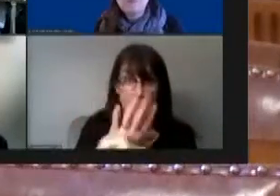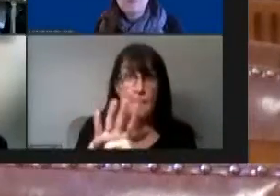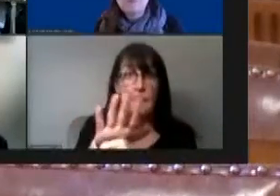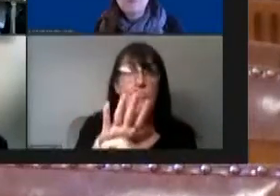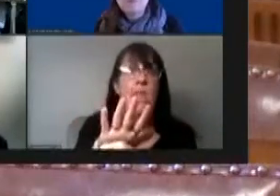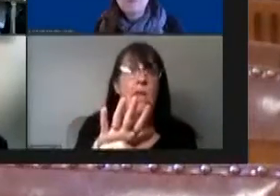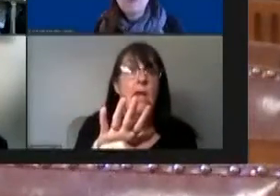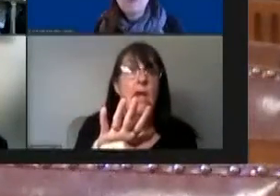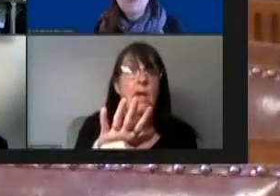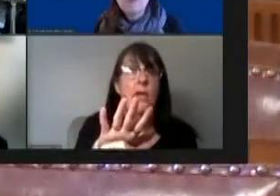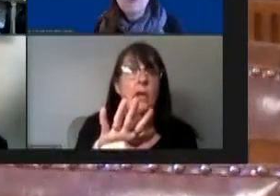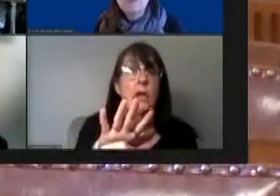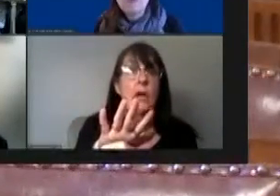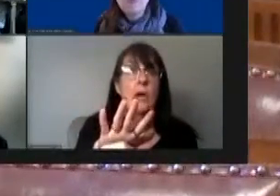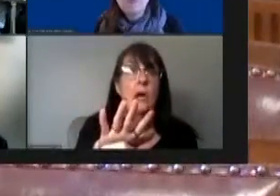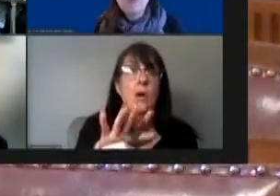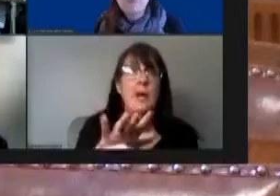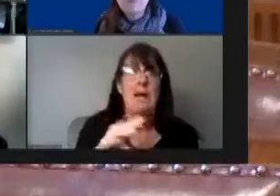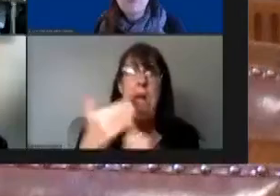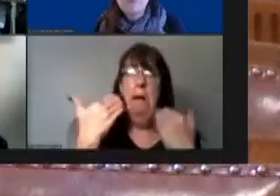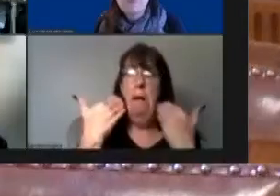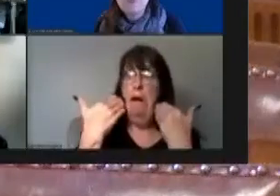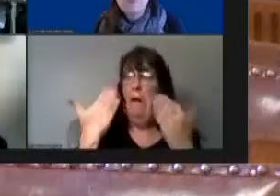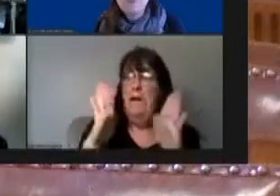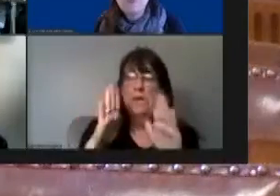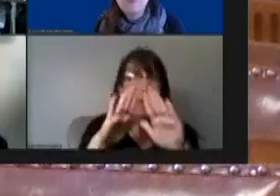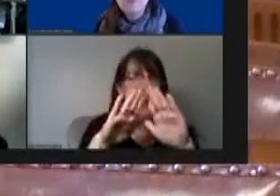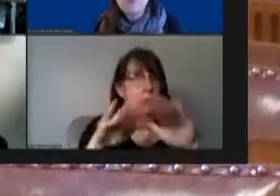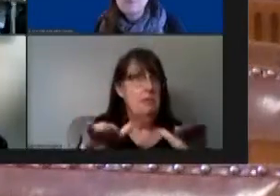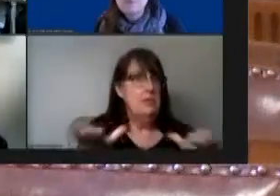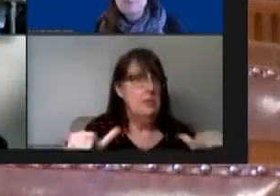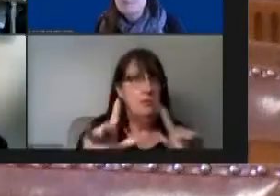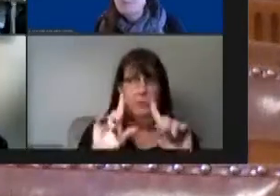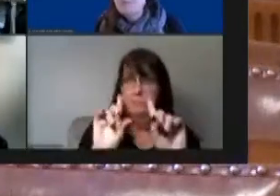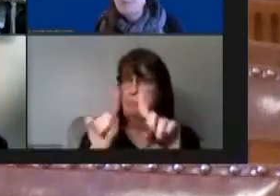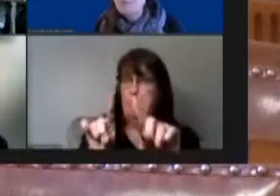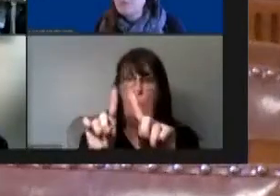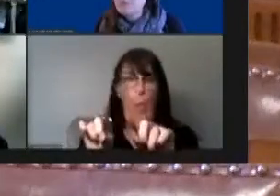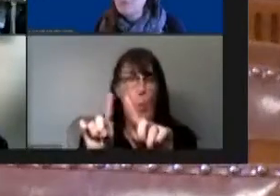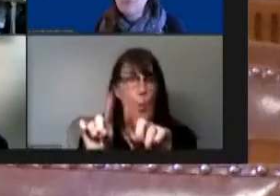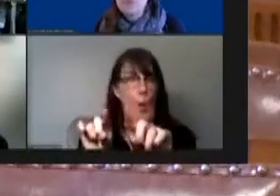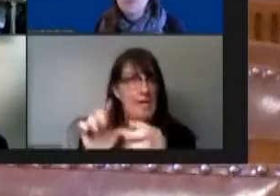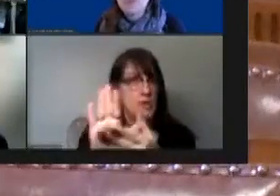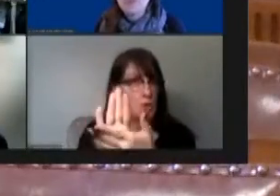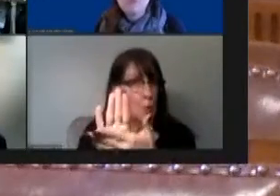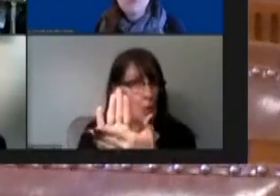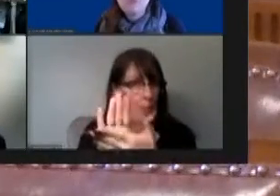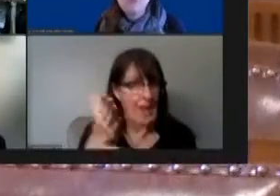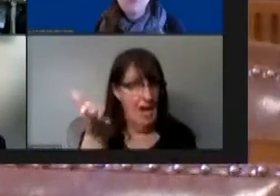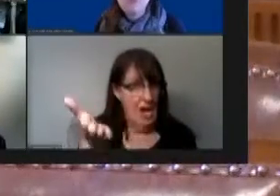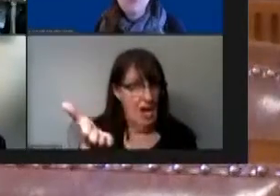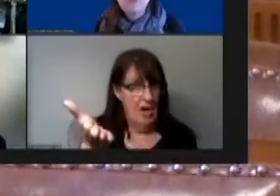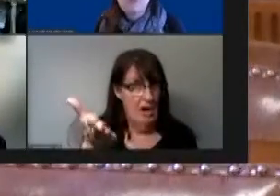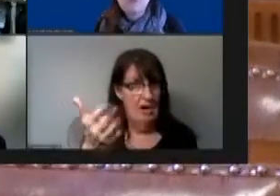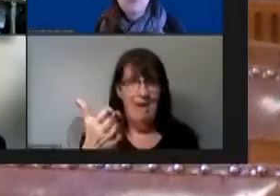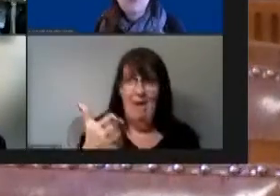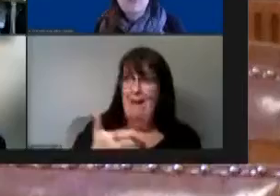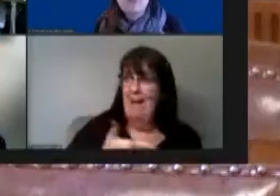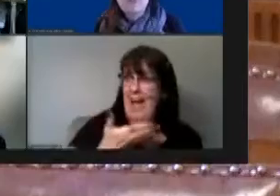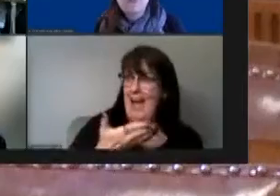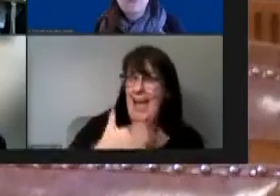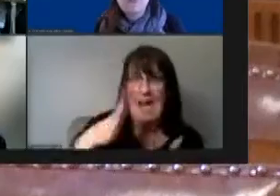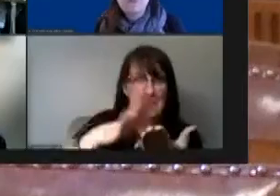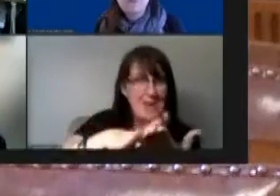I really didn't know that children went to the school, and I'm glad that I came and I have learned